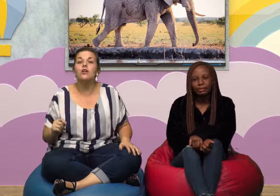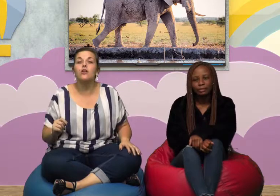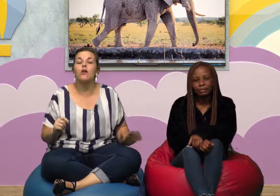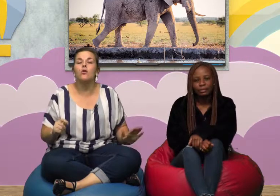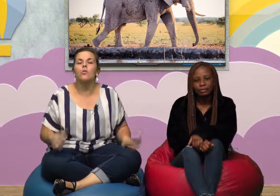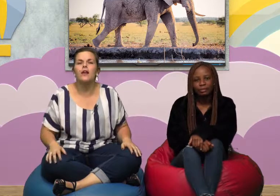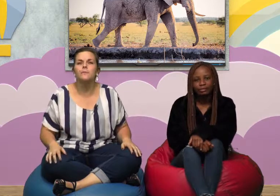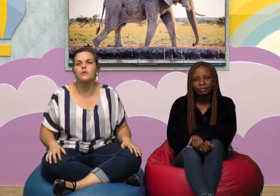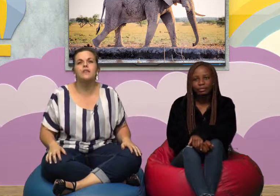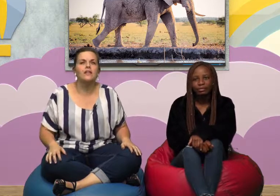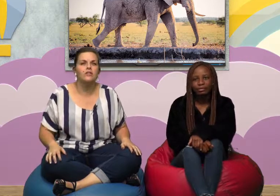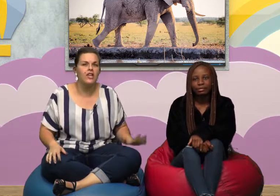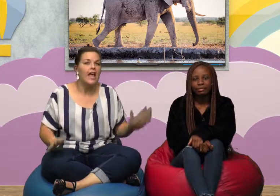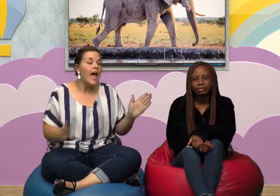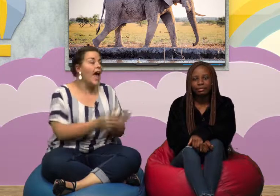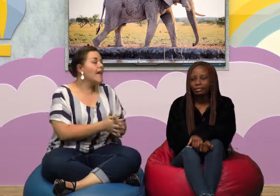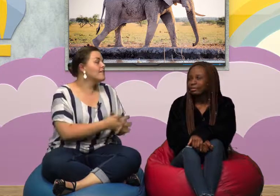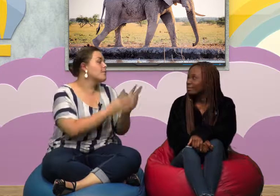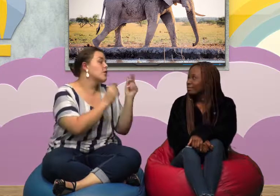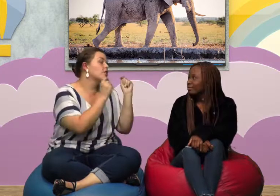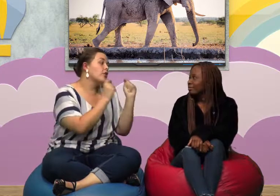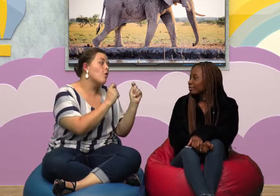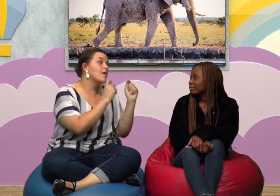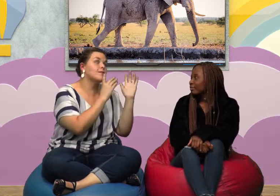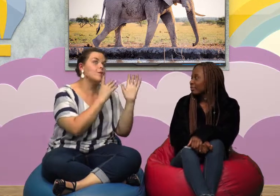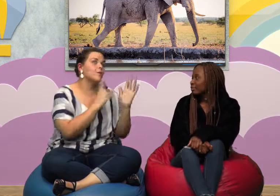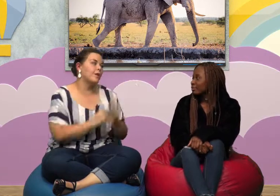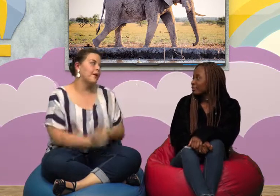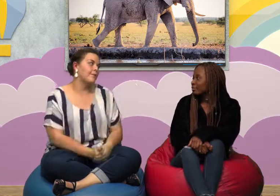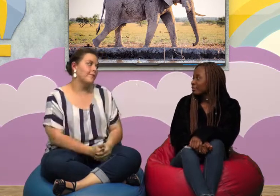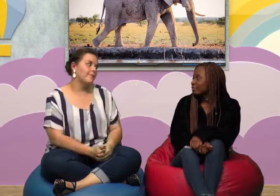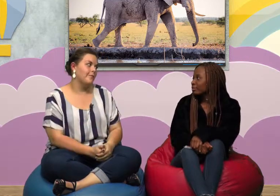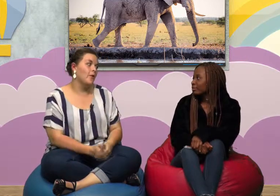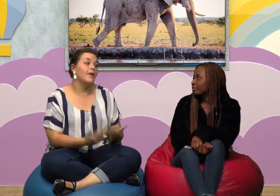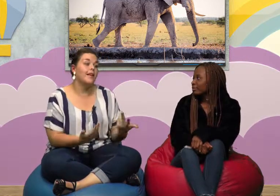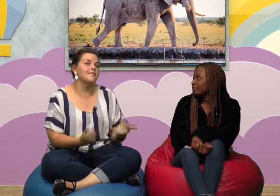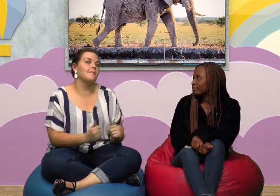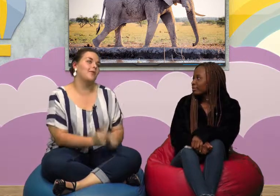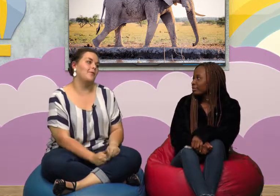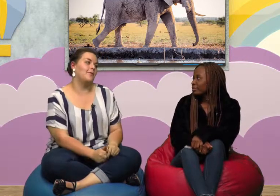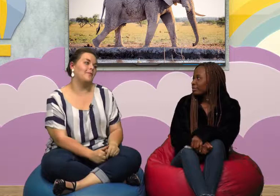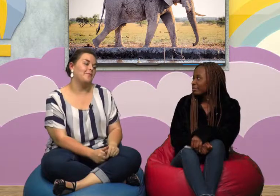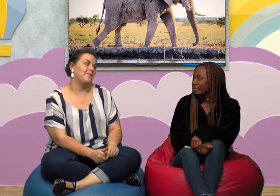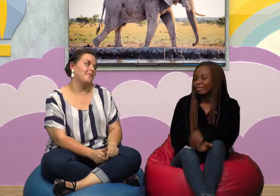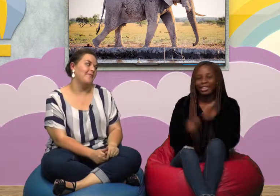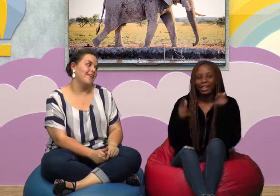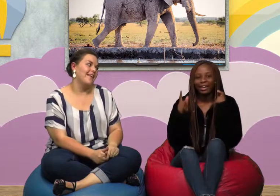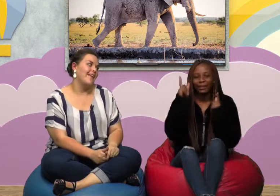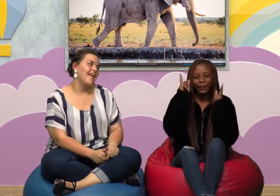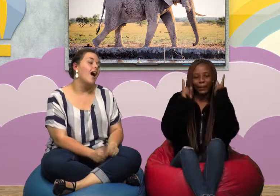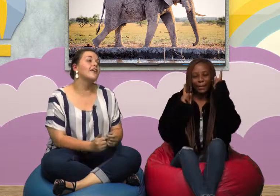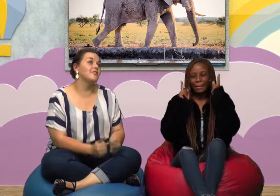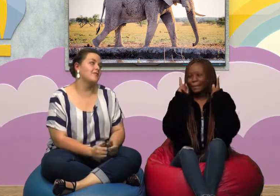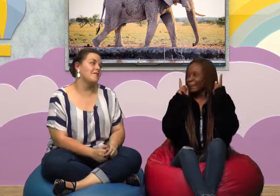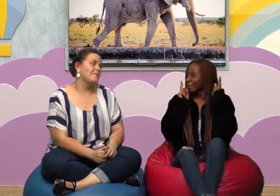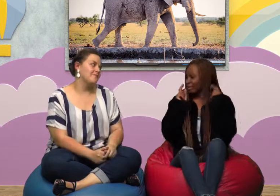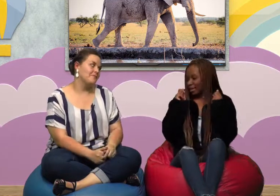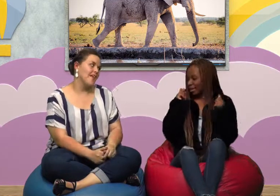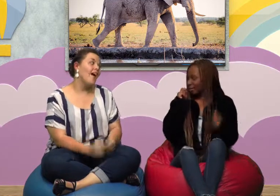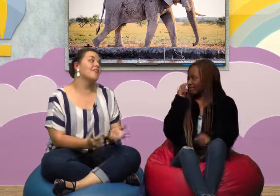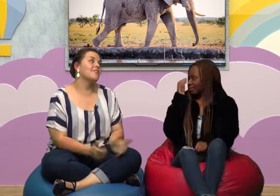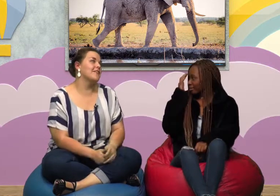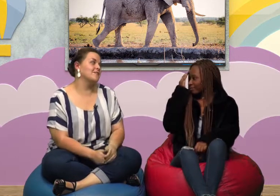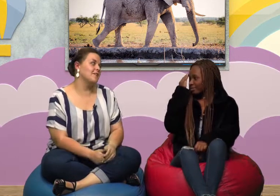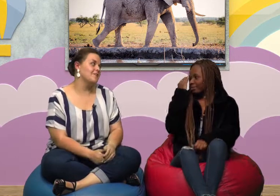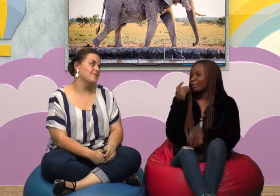at 10 o'clock on 1UP2 television. And Damona, do you know what is a cool thing? Do you want to hear something cool? Yeah. Are you sure? Yeah.